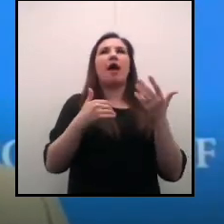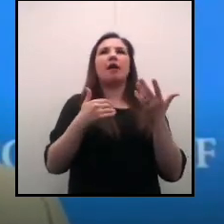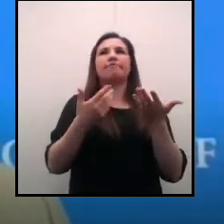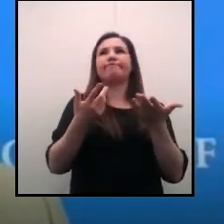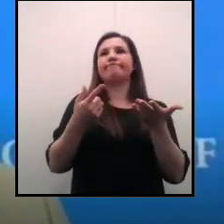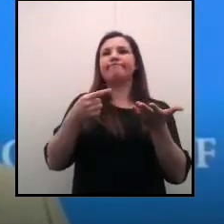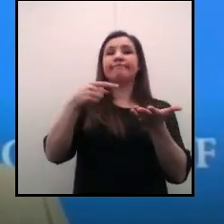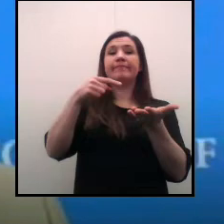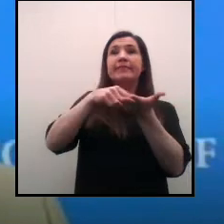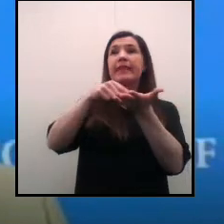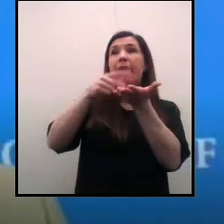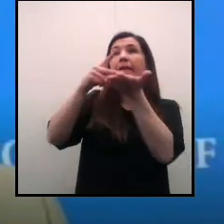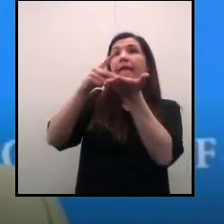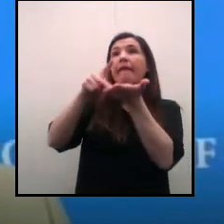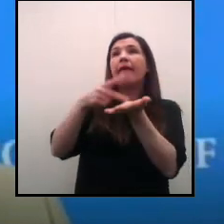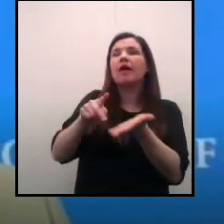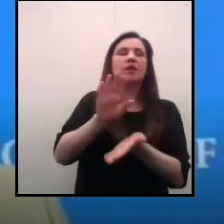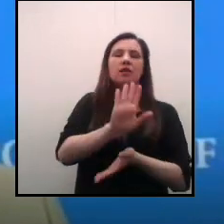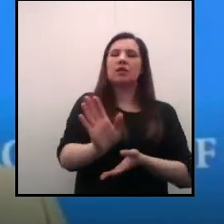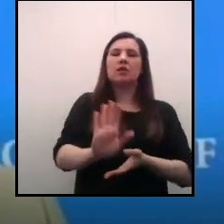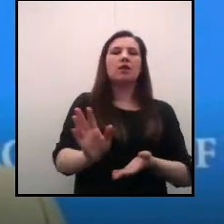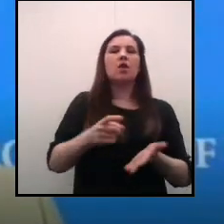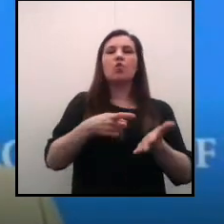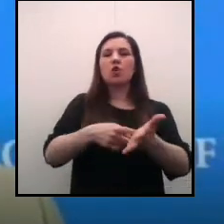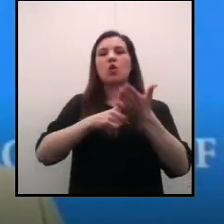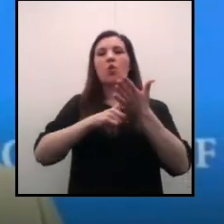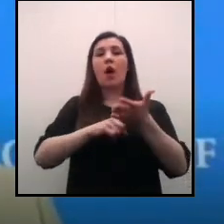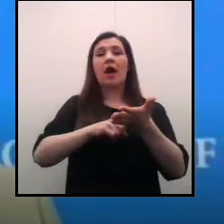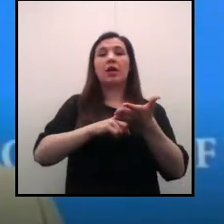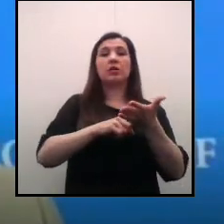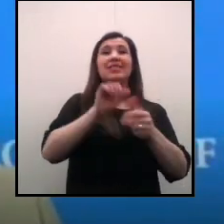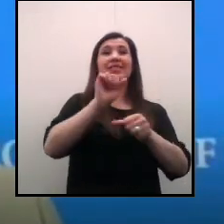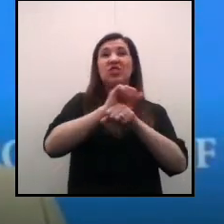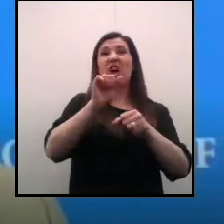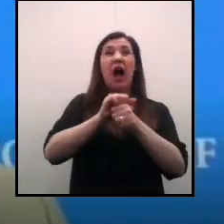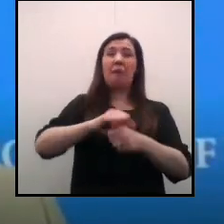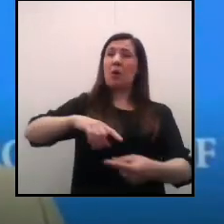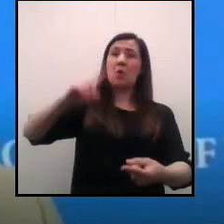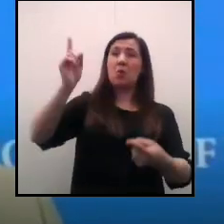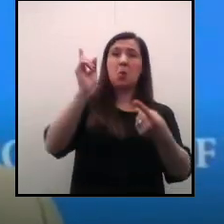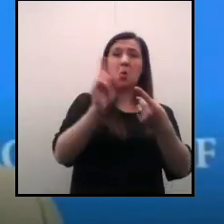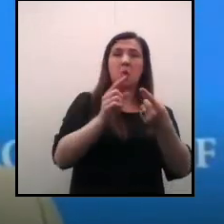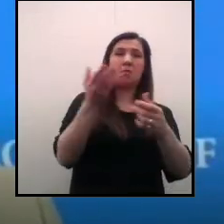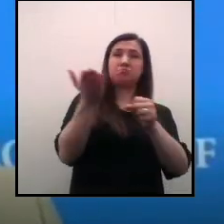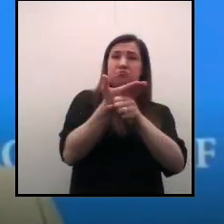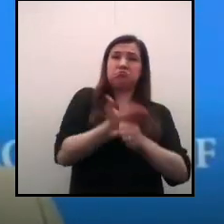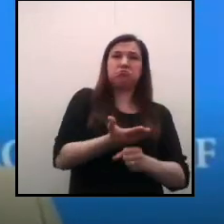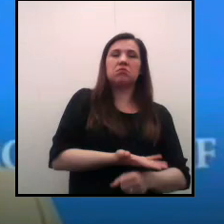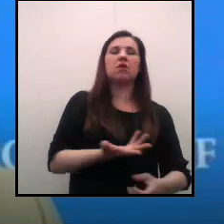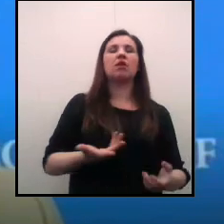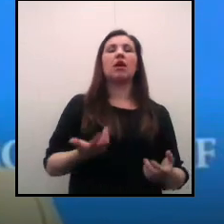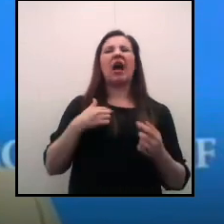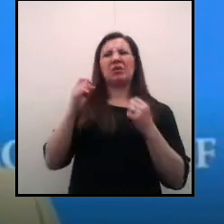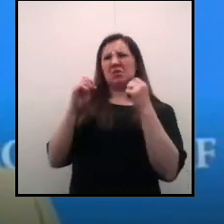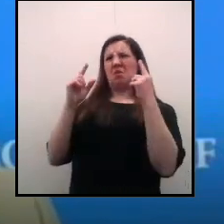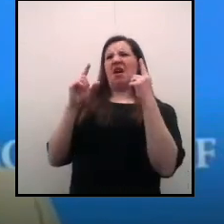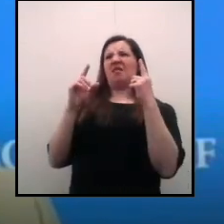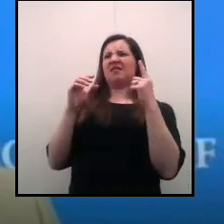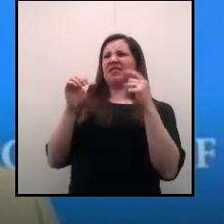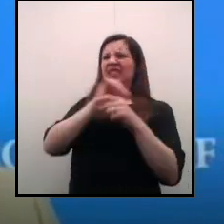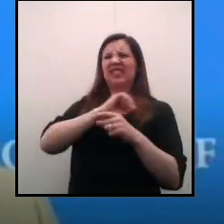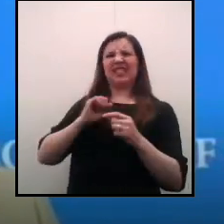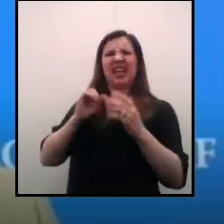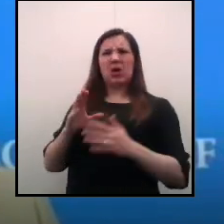your balance sheet. It would require slashing of jobs. And I was really surprised that Senator McConnell said that,